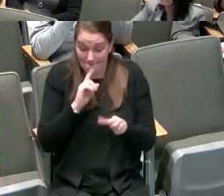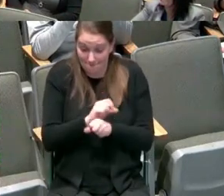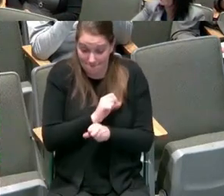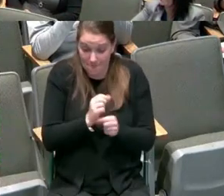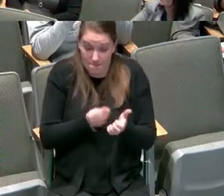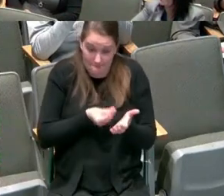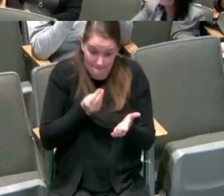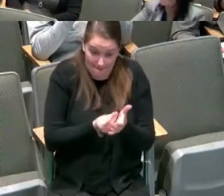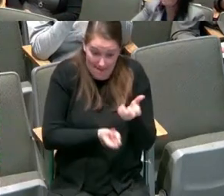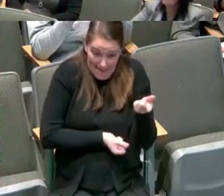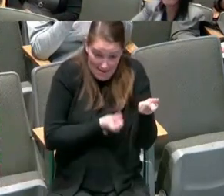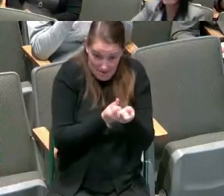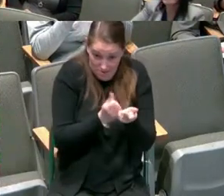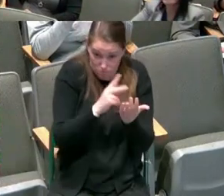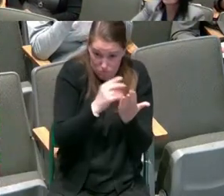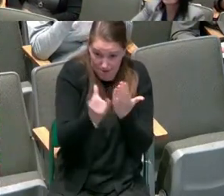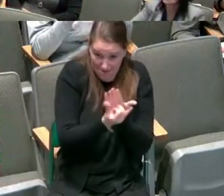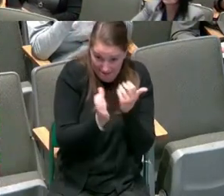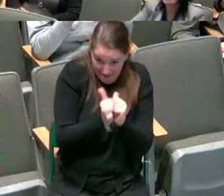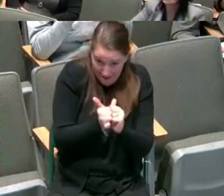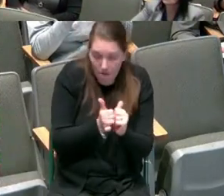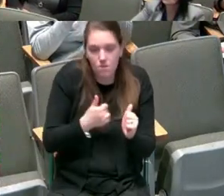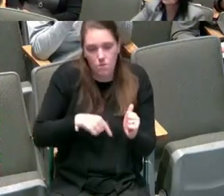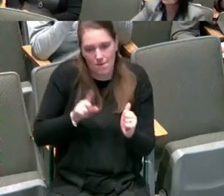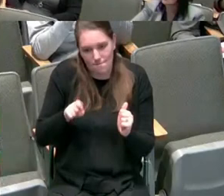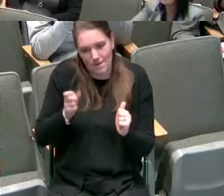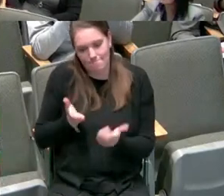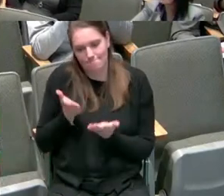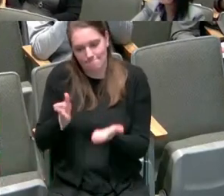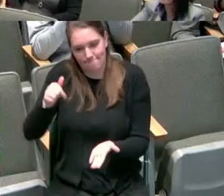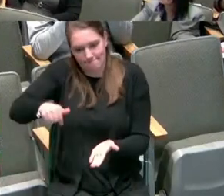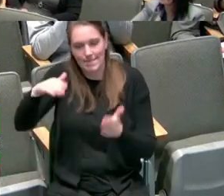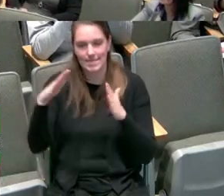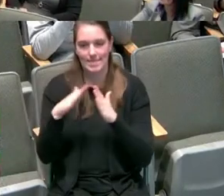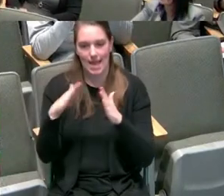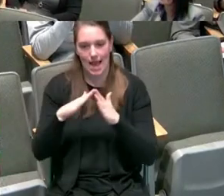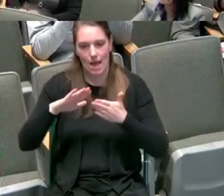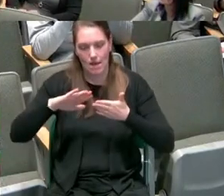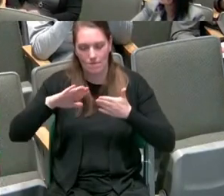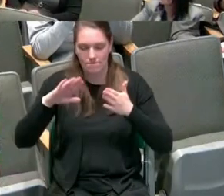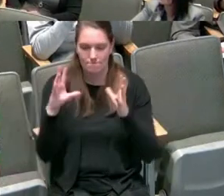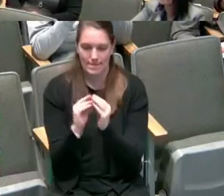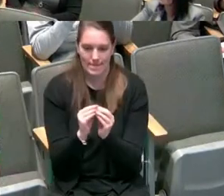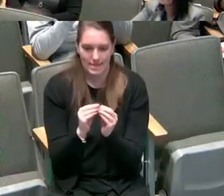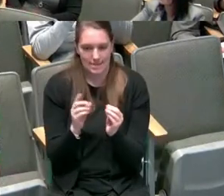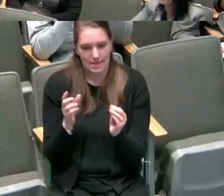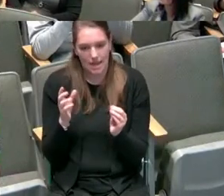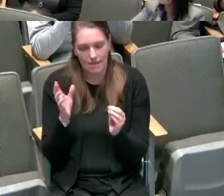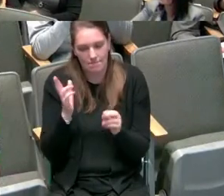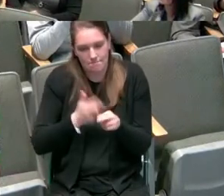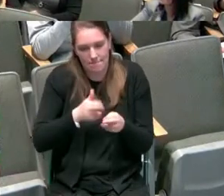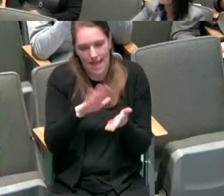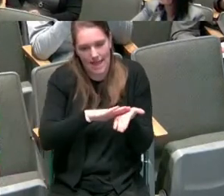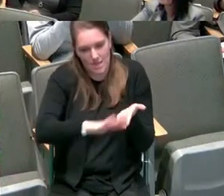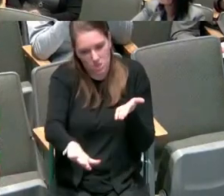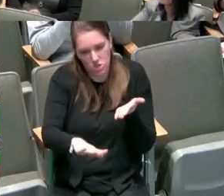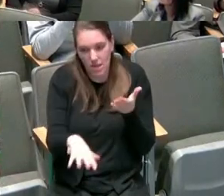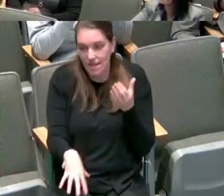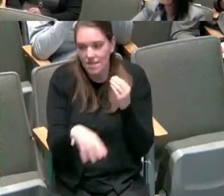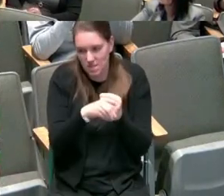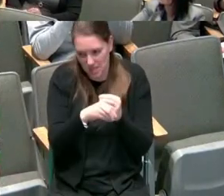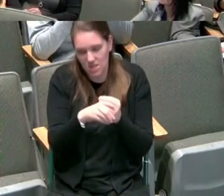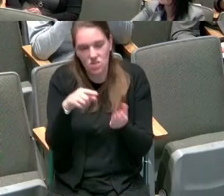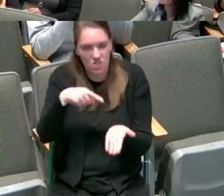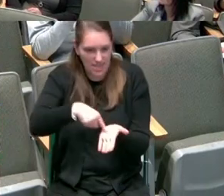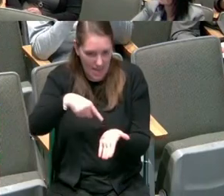capital projects is by putting them before town meeting as excluded debt and you'll see that as a Common Thread now